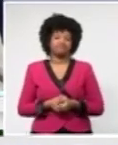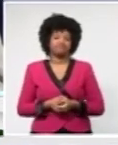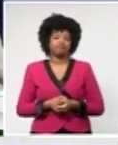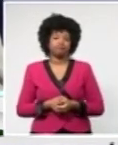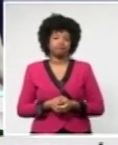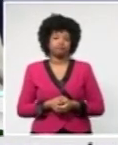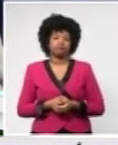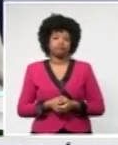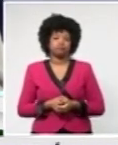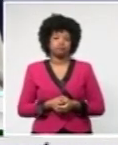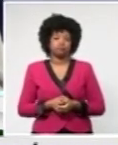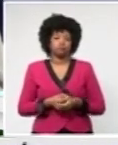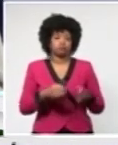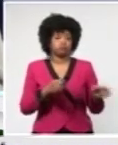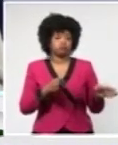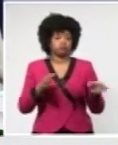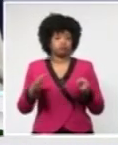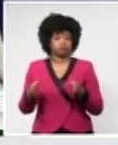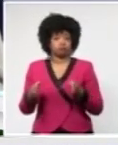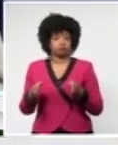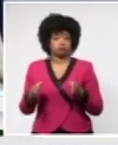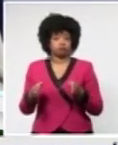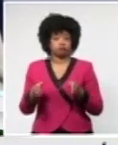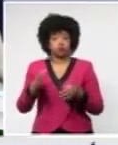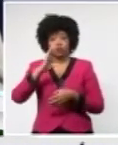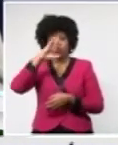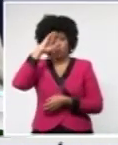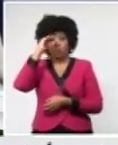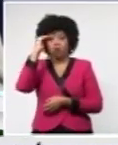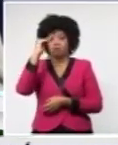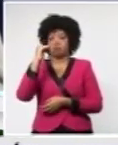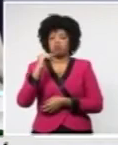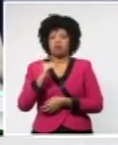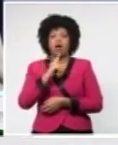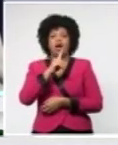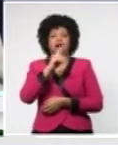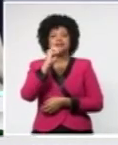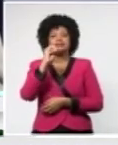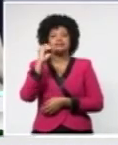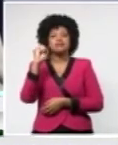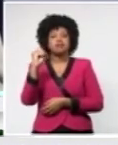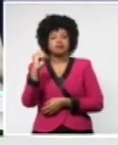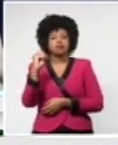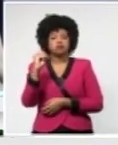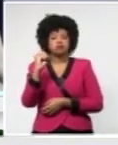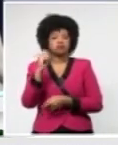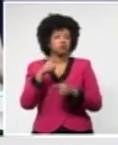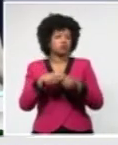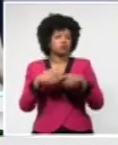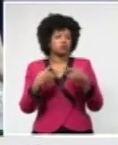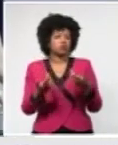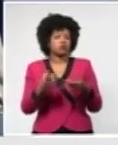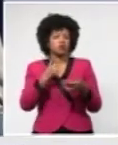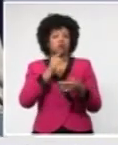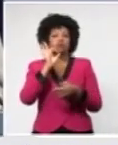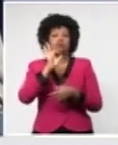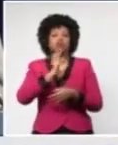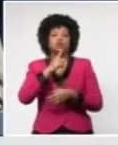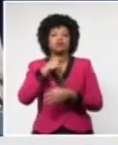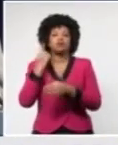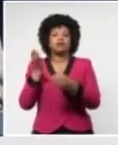countries confirming cases. The list is headed by the United States and